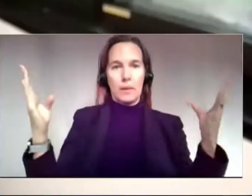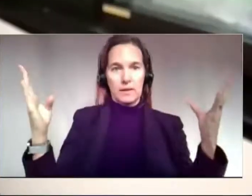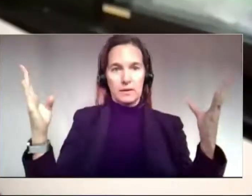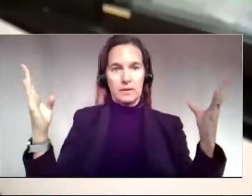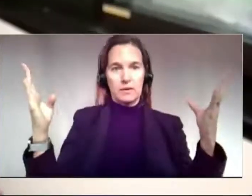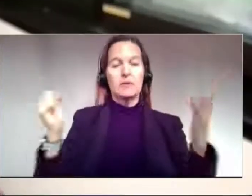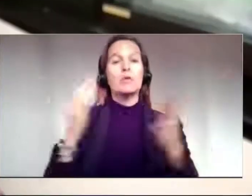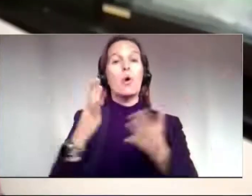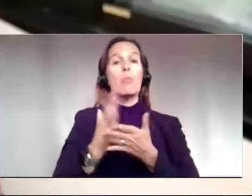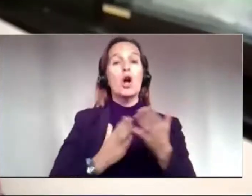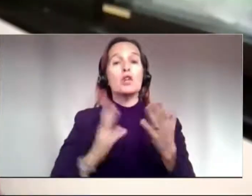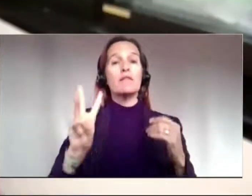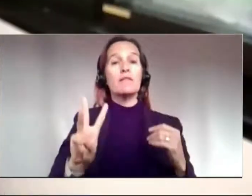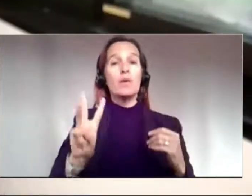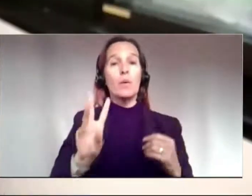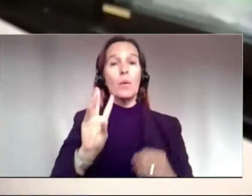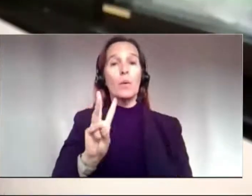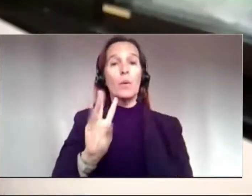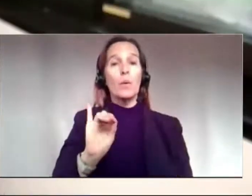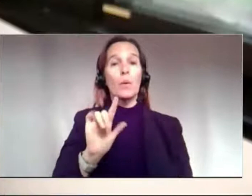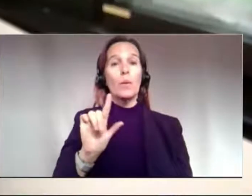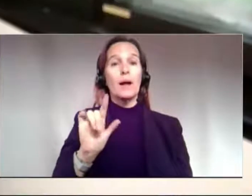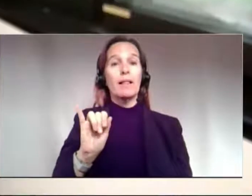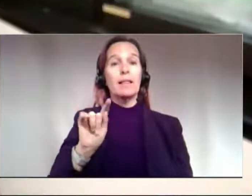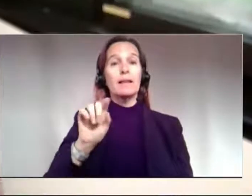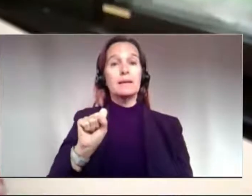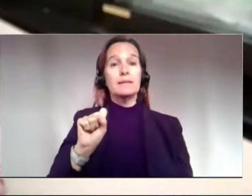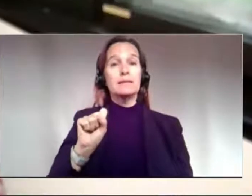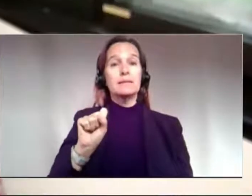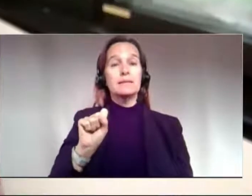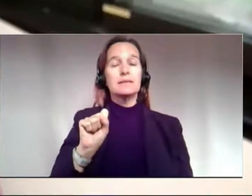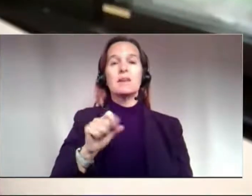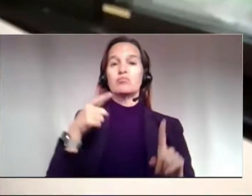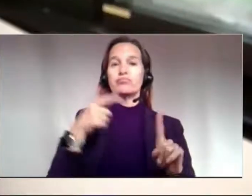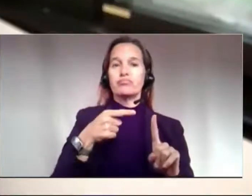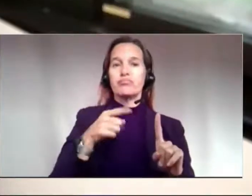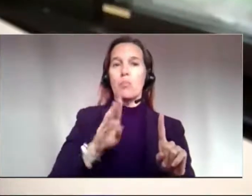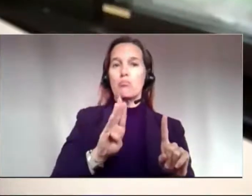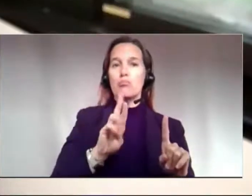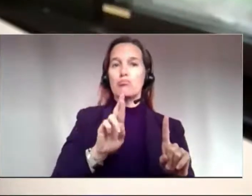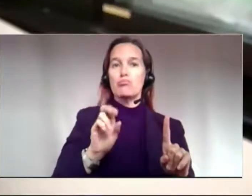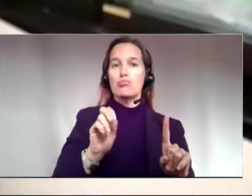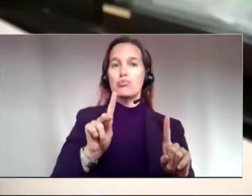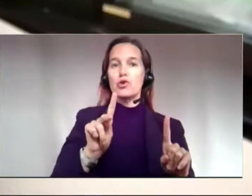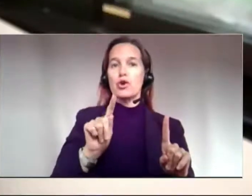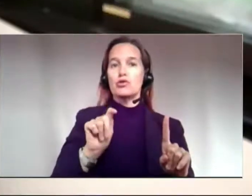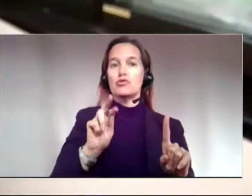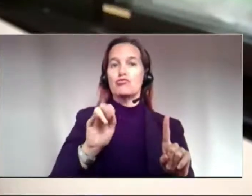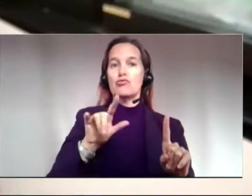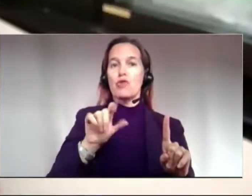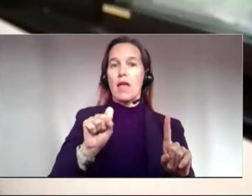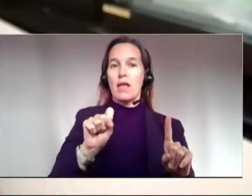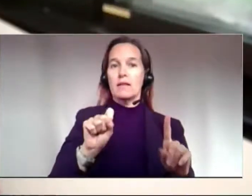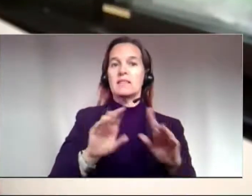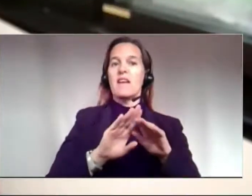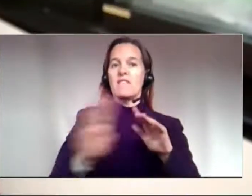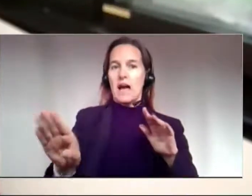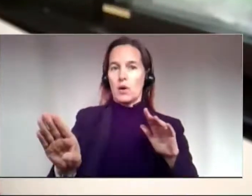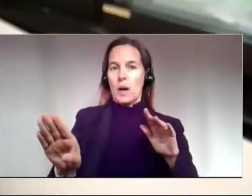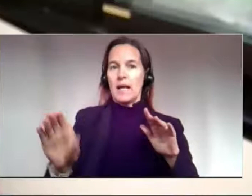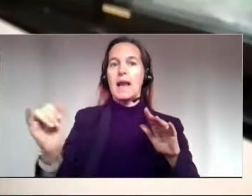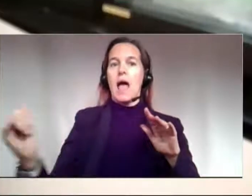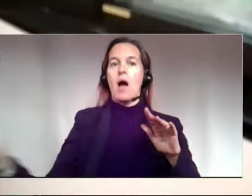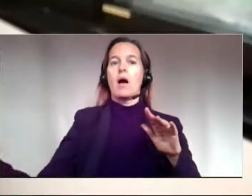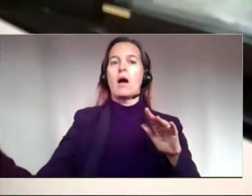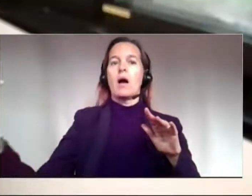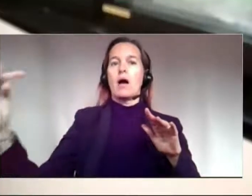Willits, in particular Brook Trails, was evacuated, and they're beginning to repopulate